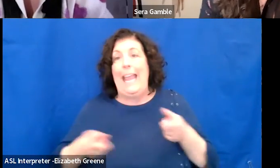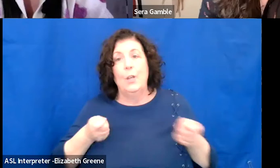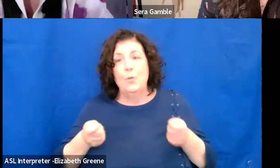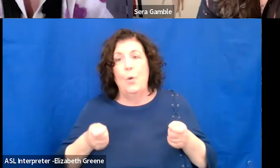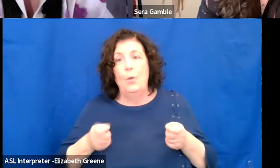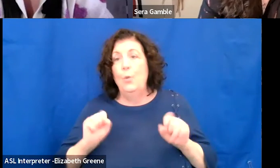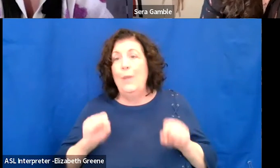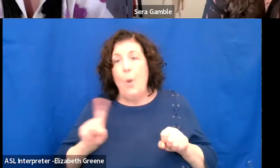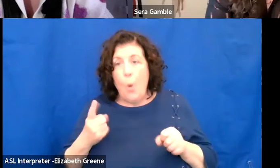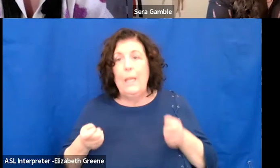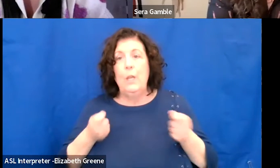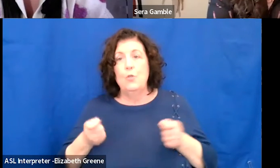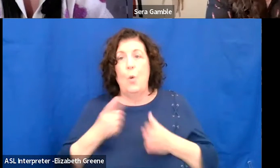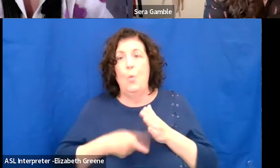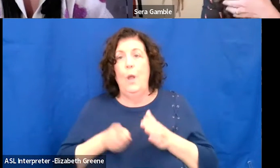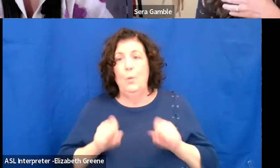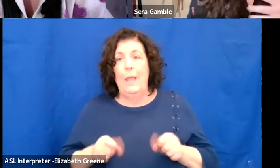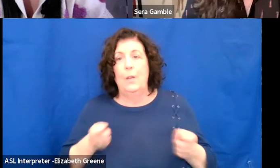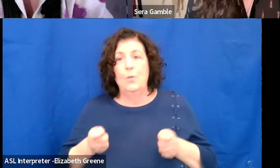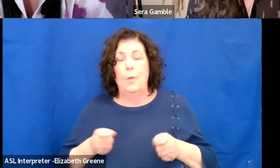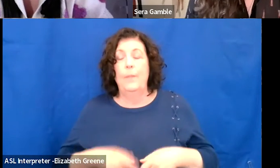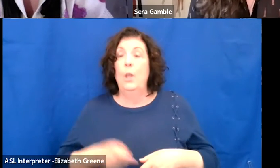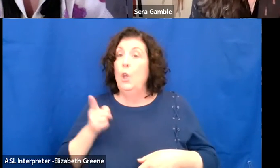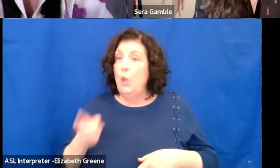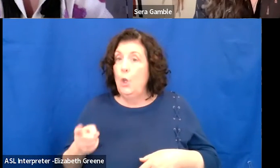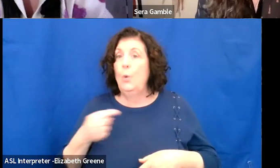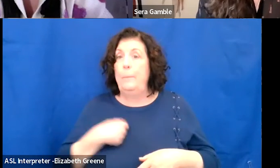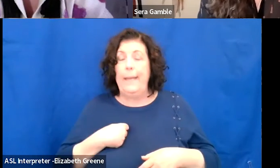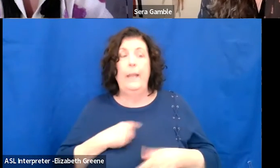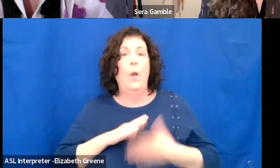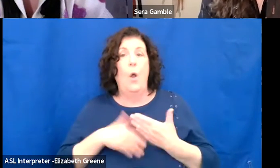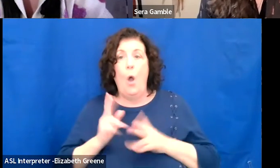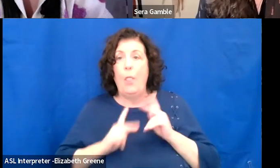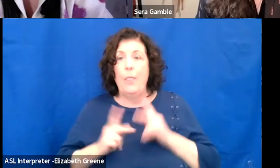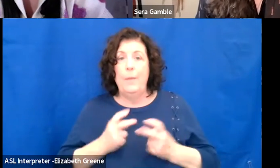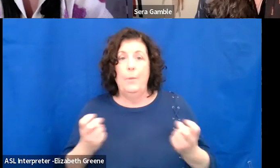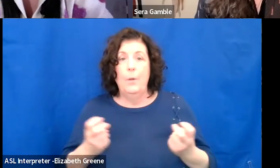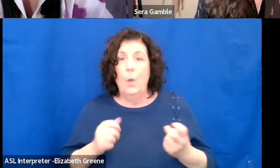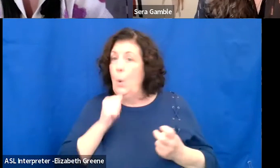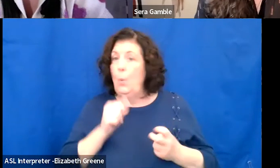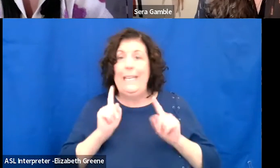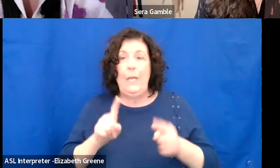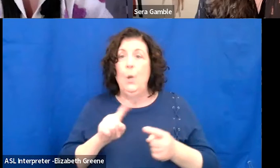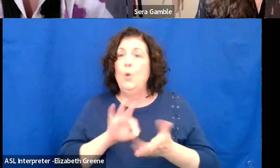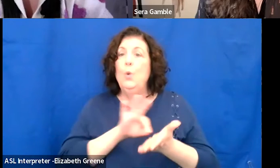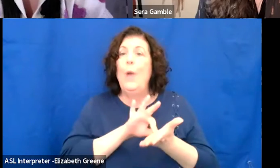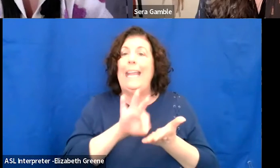not, you and I and all of the people who are asking these questions, we just didn't go to accounting school. That's right.